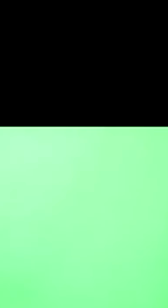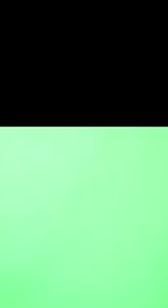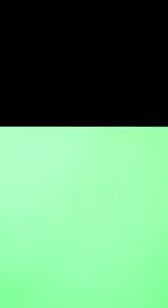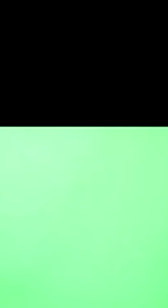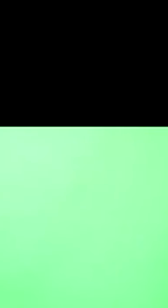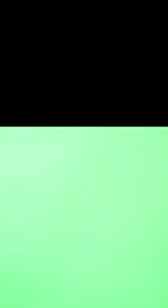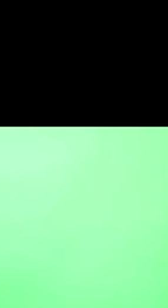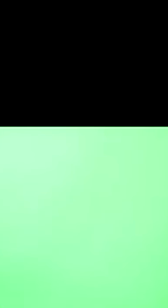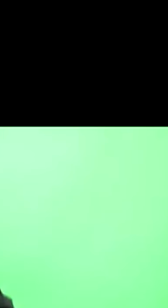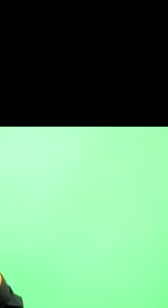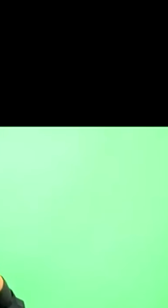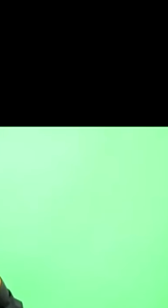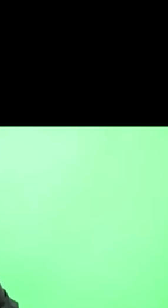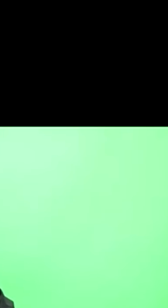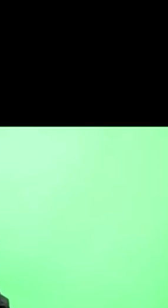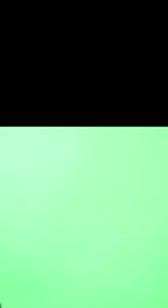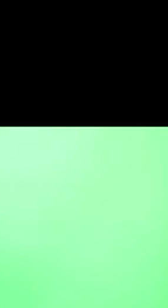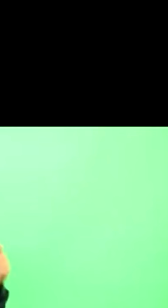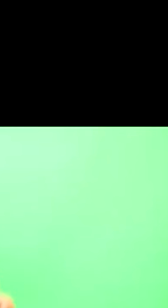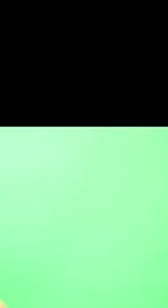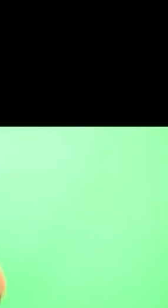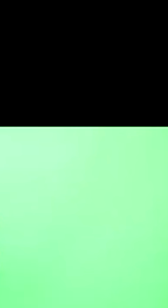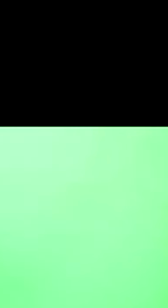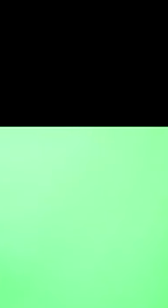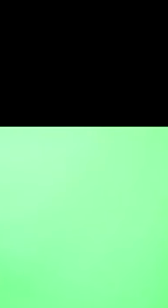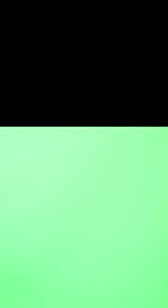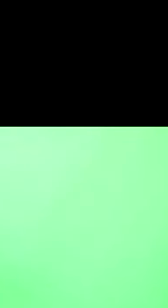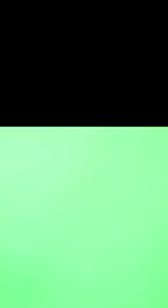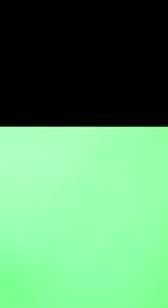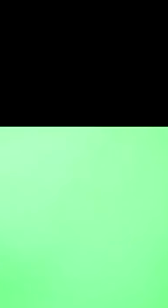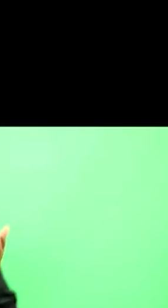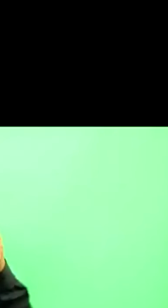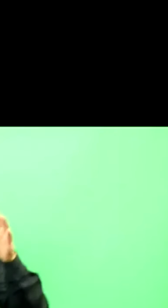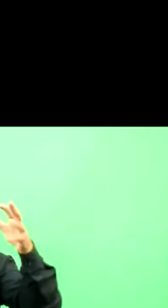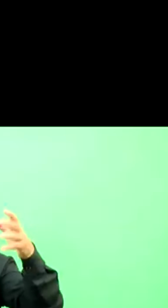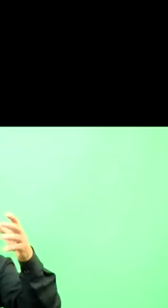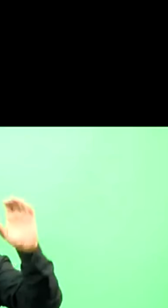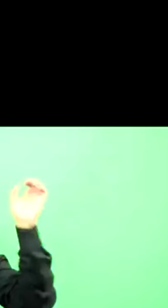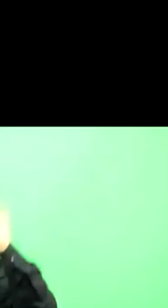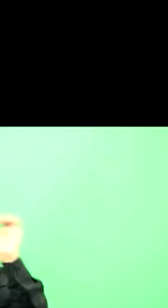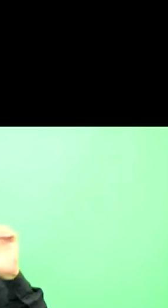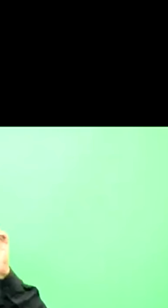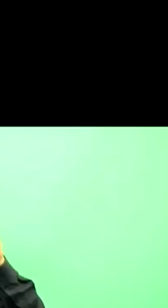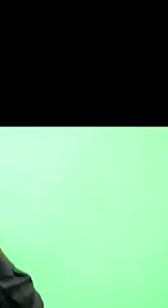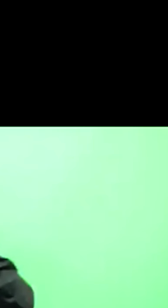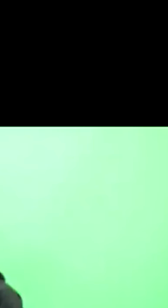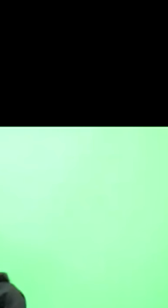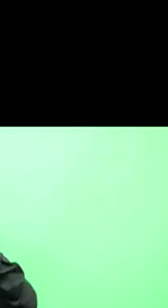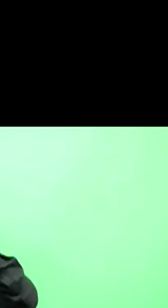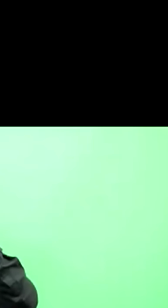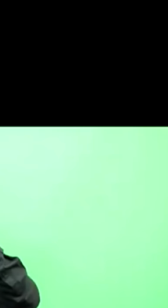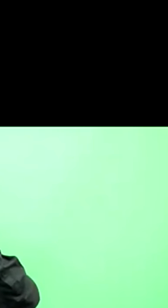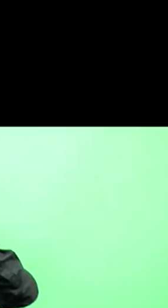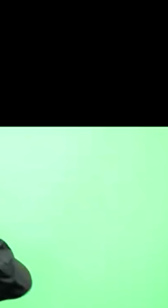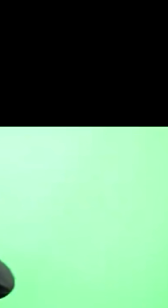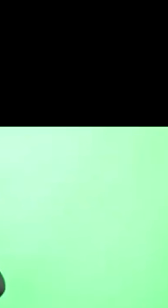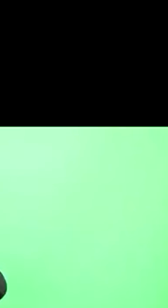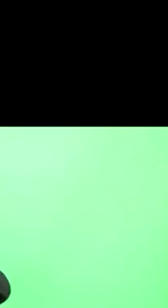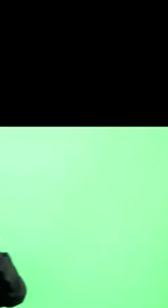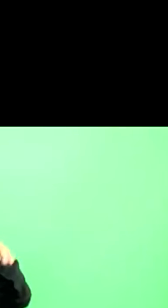operating. And that is the purpose of looking at all the standards, the criteria, the